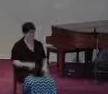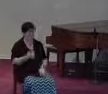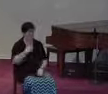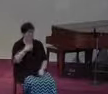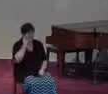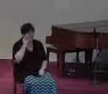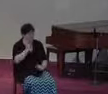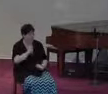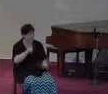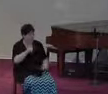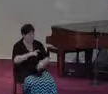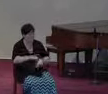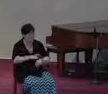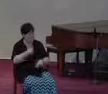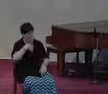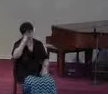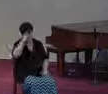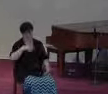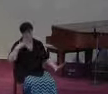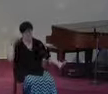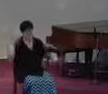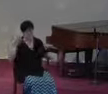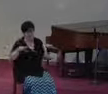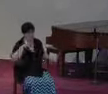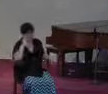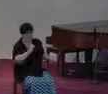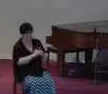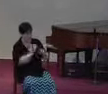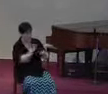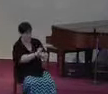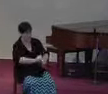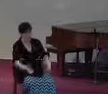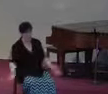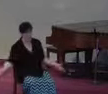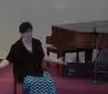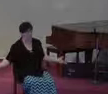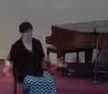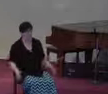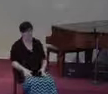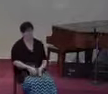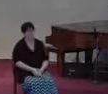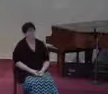Brother. Goodness. Hey, I hear it all the time. I thought I'd throw it out there and see how it works.